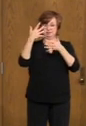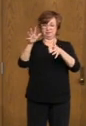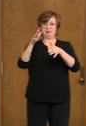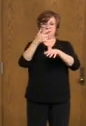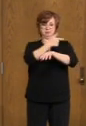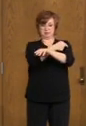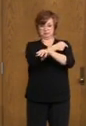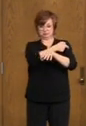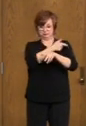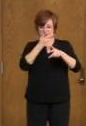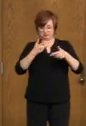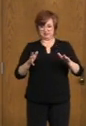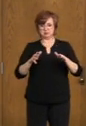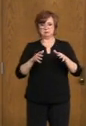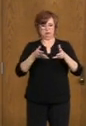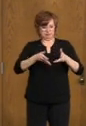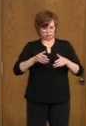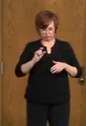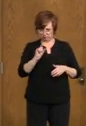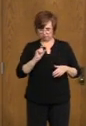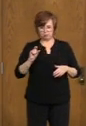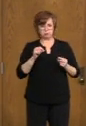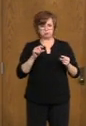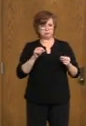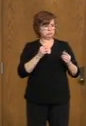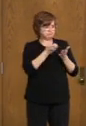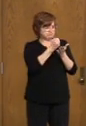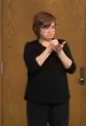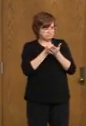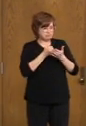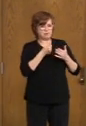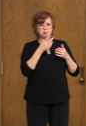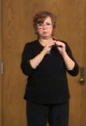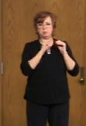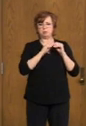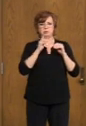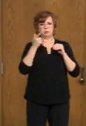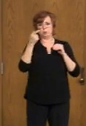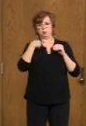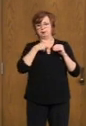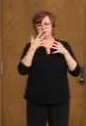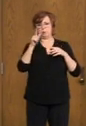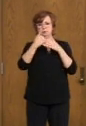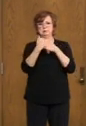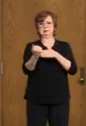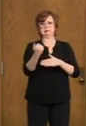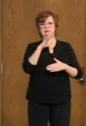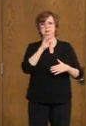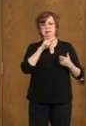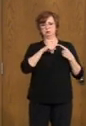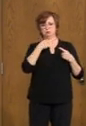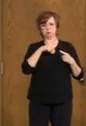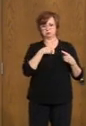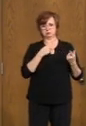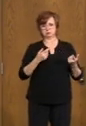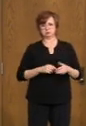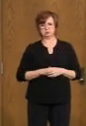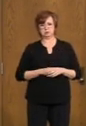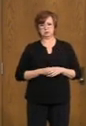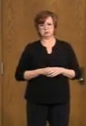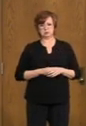as vaccine deliveries come online and we see the numbers that we want to see, which is large numbers of vaccines available with multiple clinics across the province, we'll be using